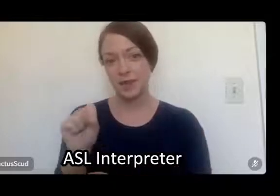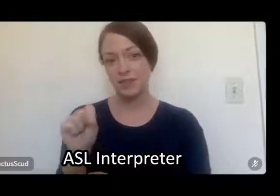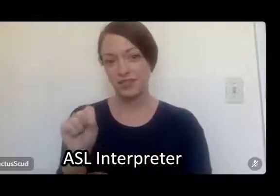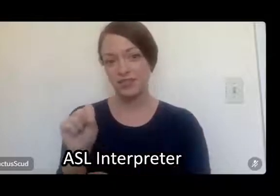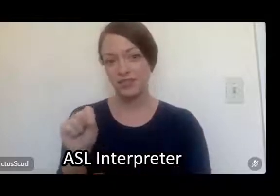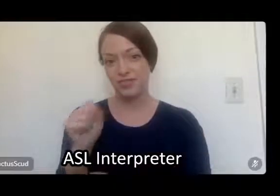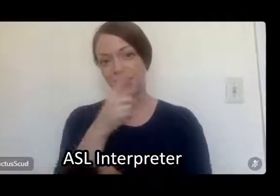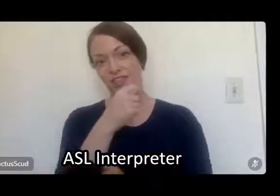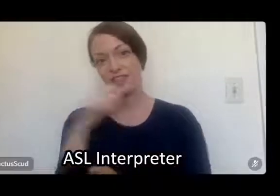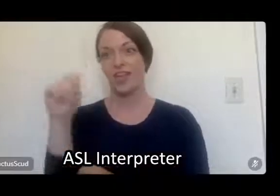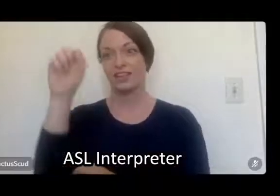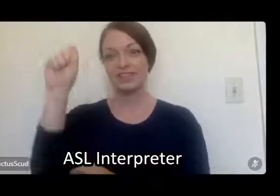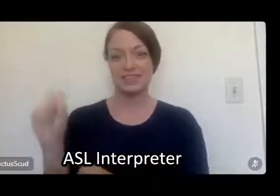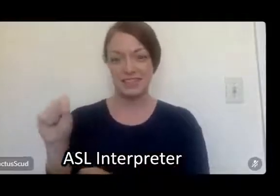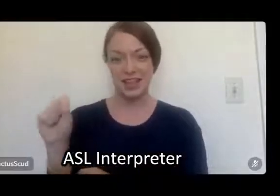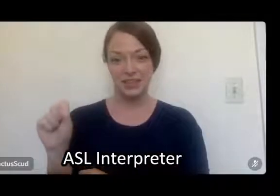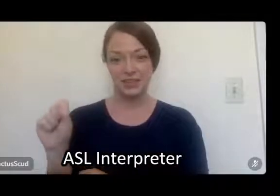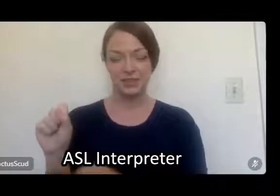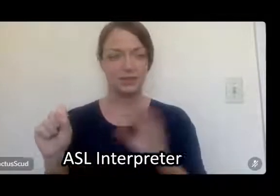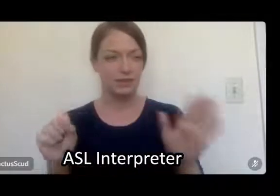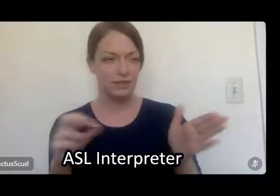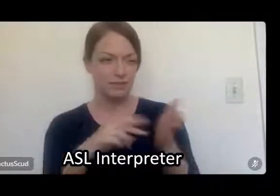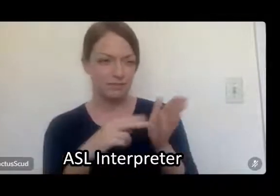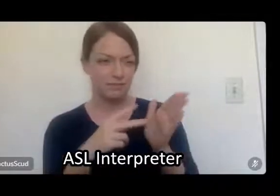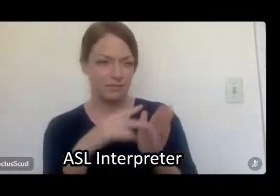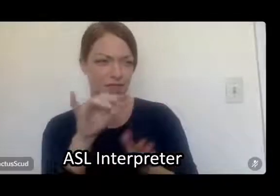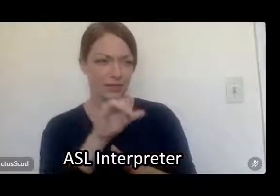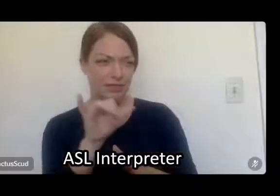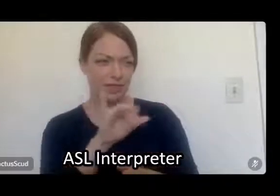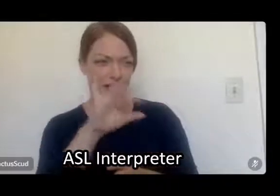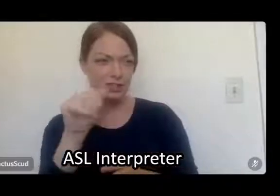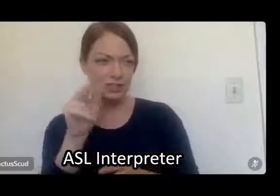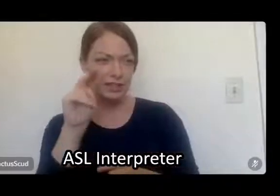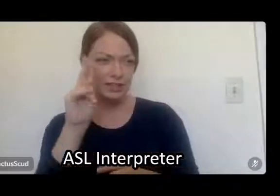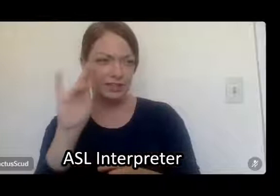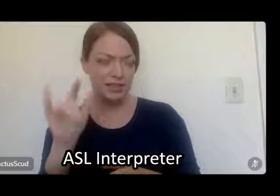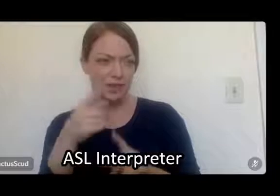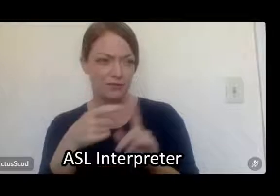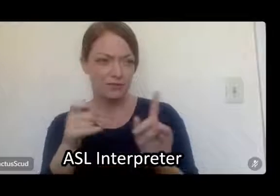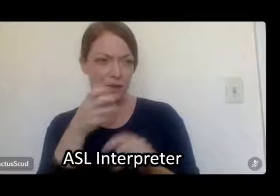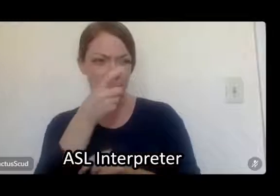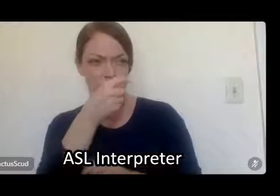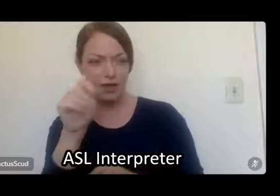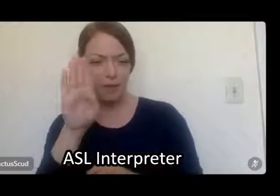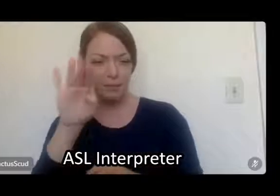the South, like Jenny from the block, but slightly cooler. How dare you?